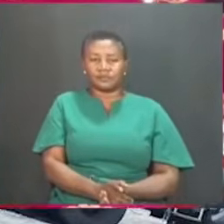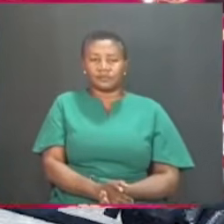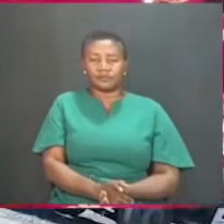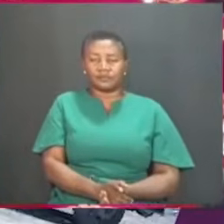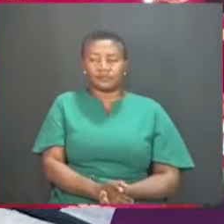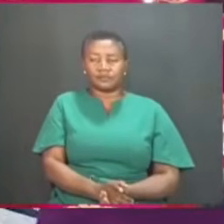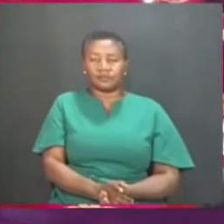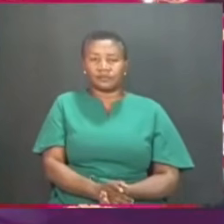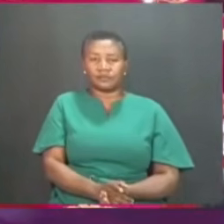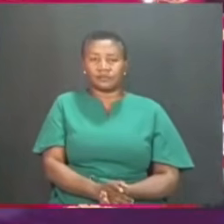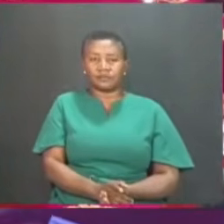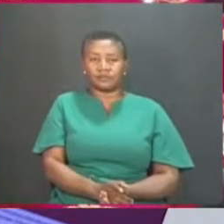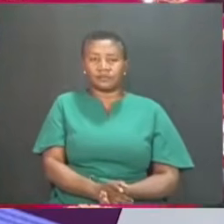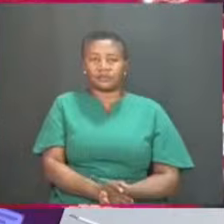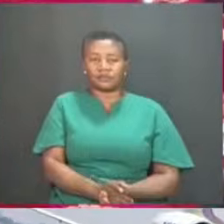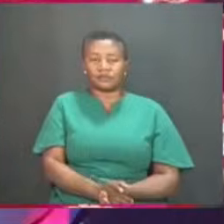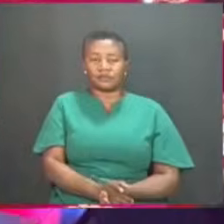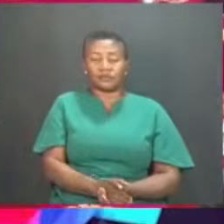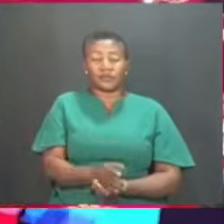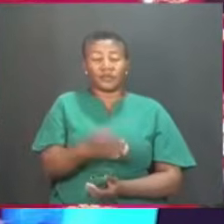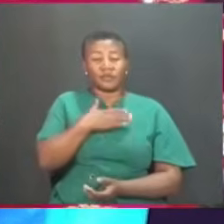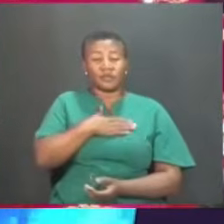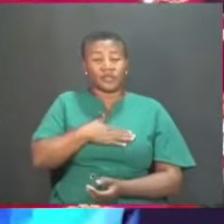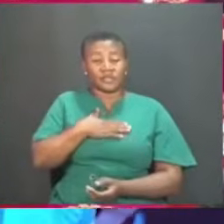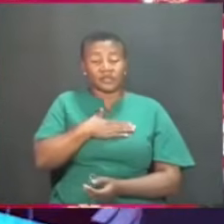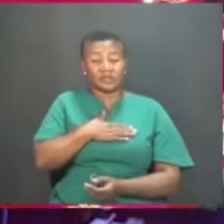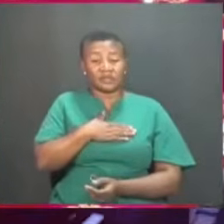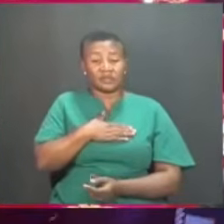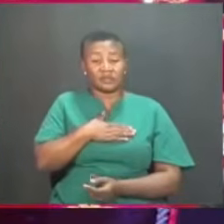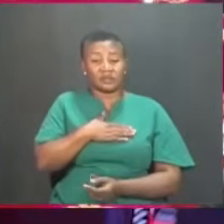Please, the health dimension.